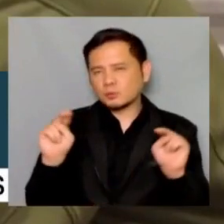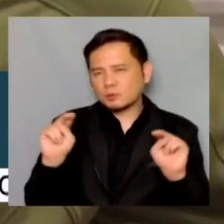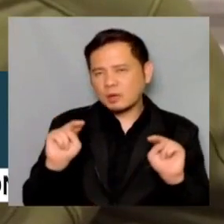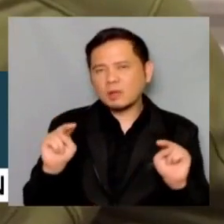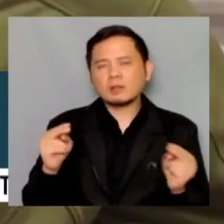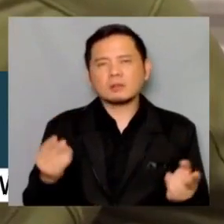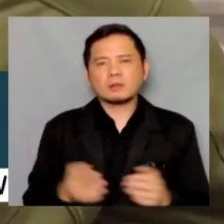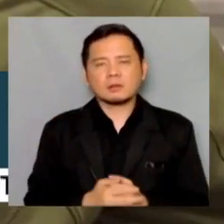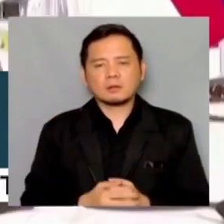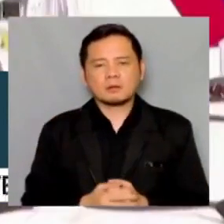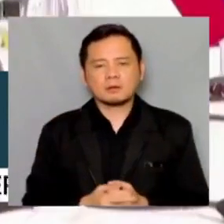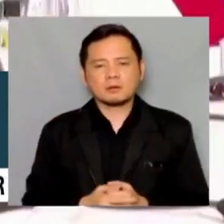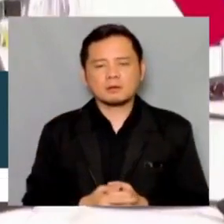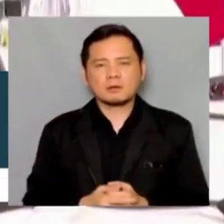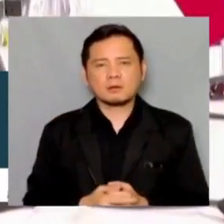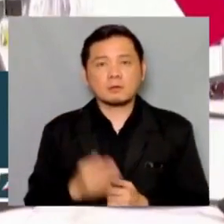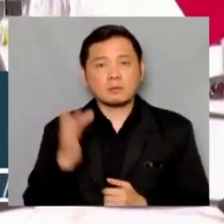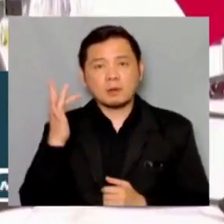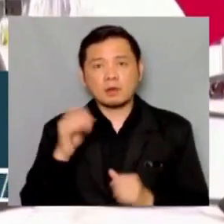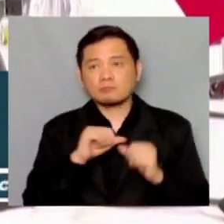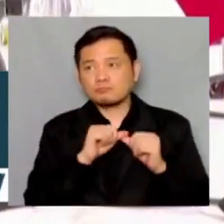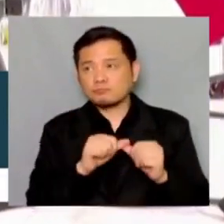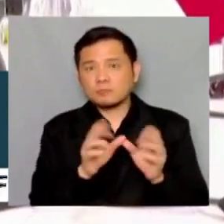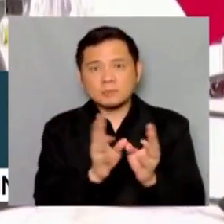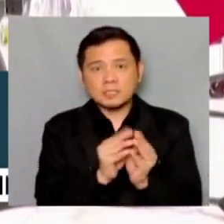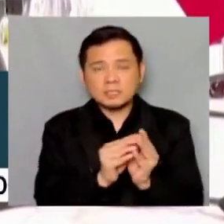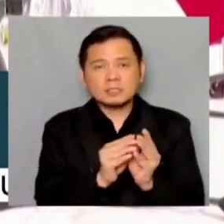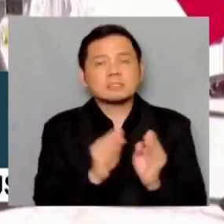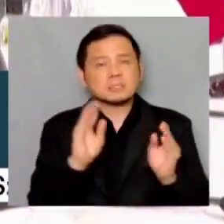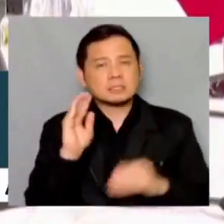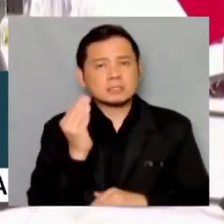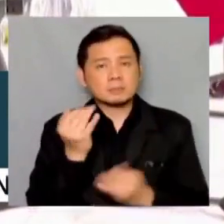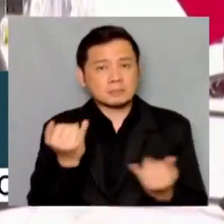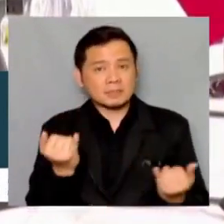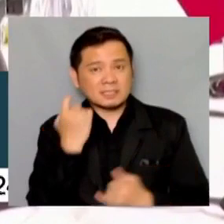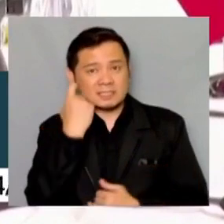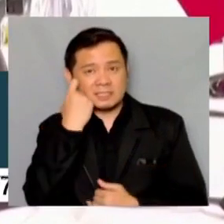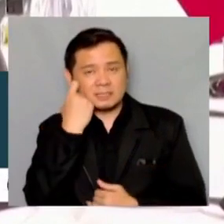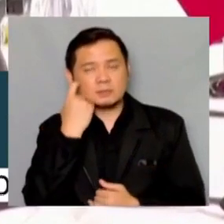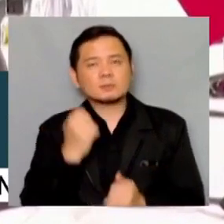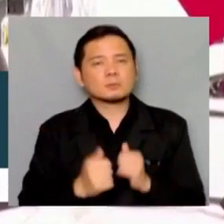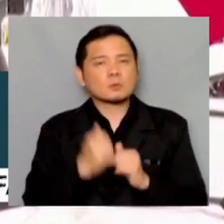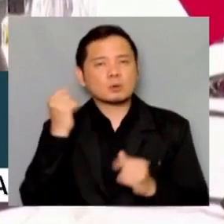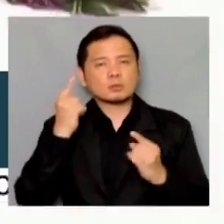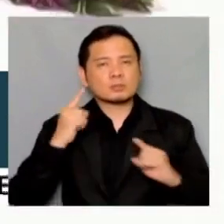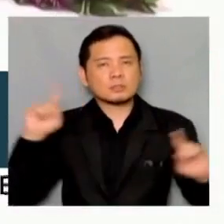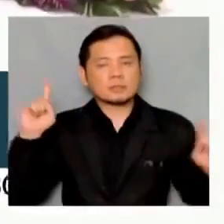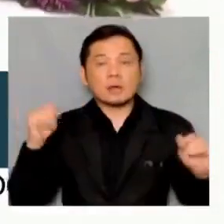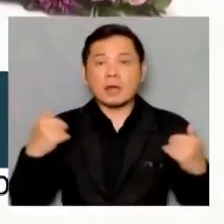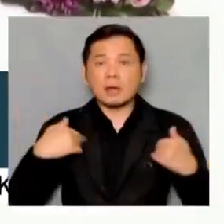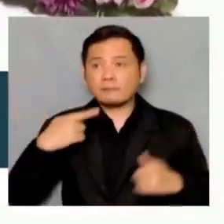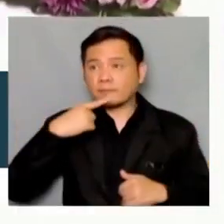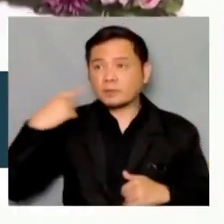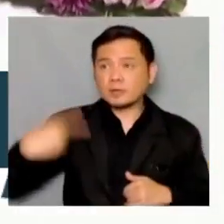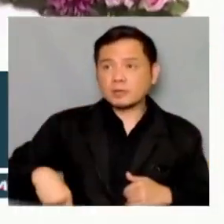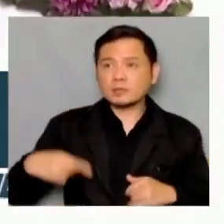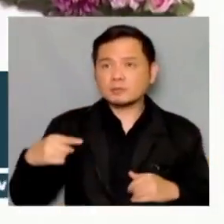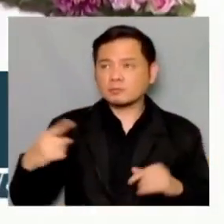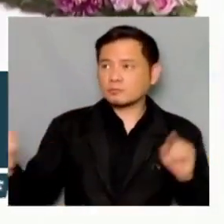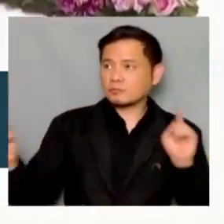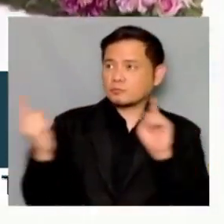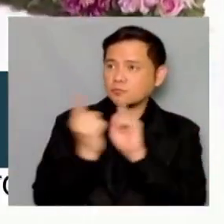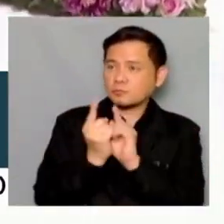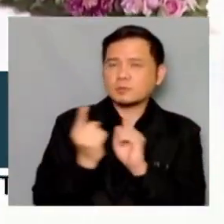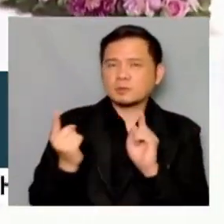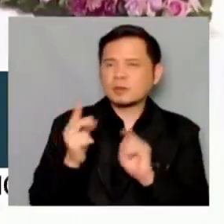significant progress in talks to date. The proposal followed the first face-to-face meetings with Russia in nearly 3 weeks.